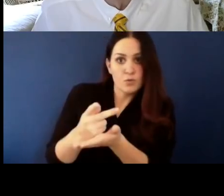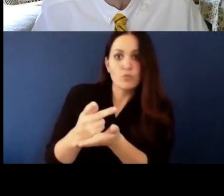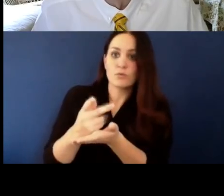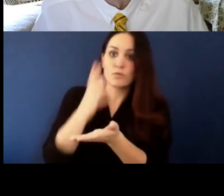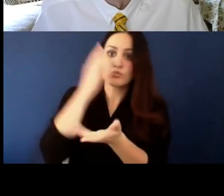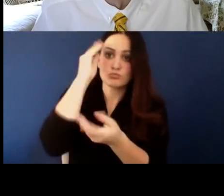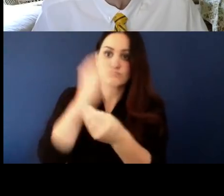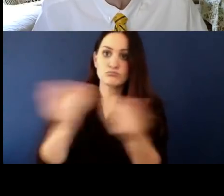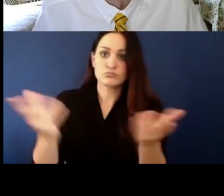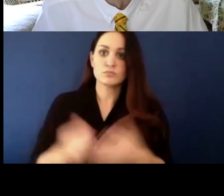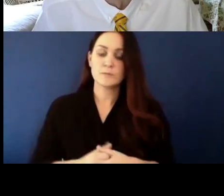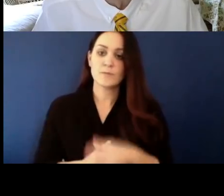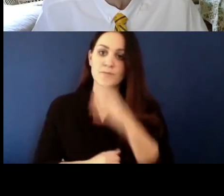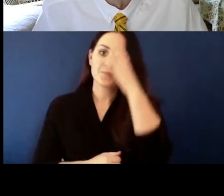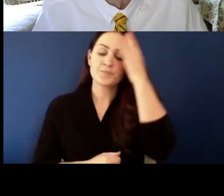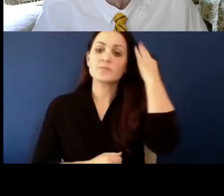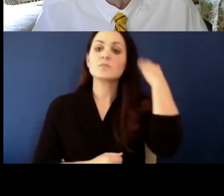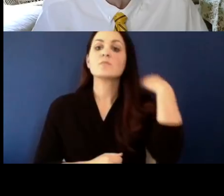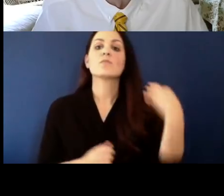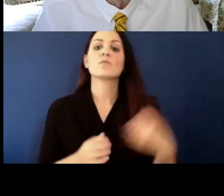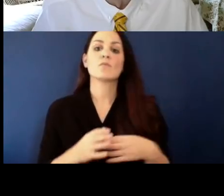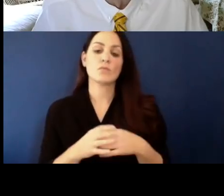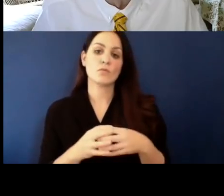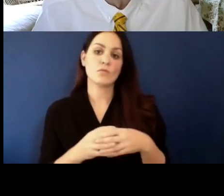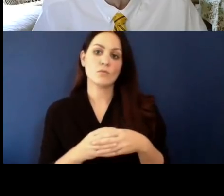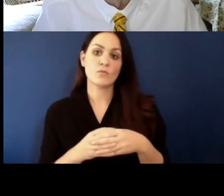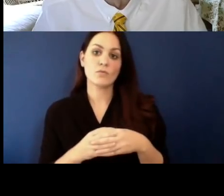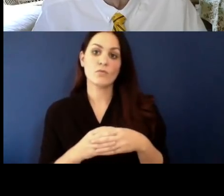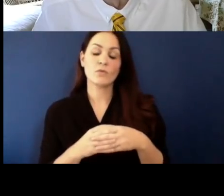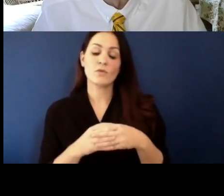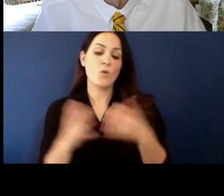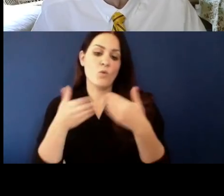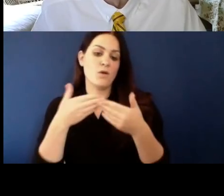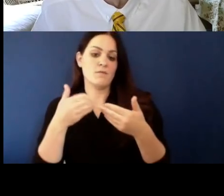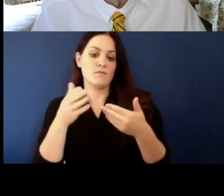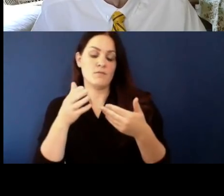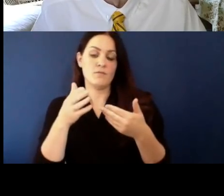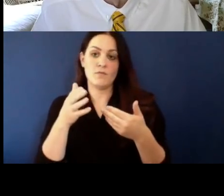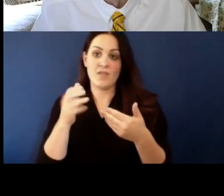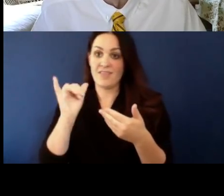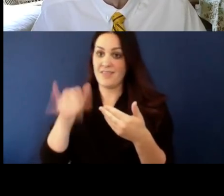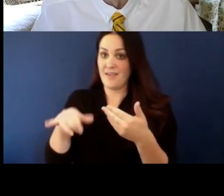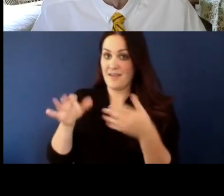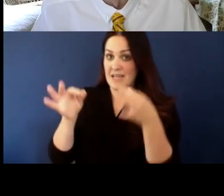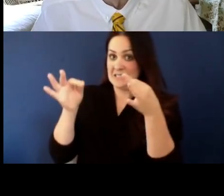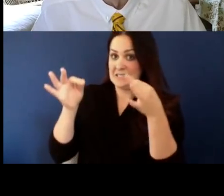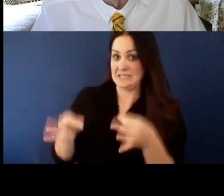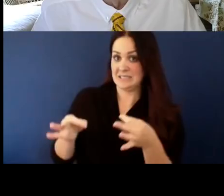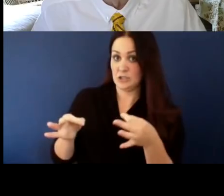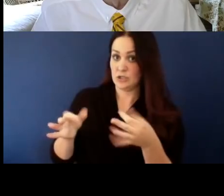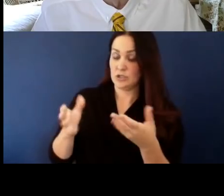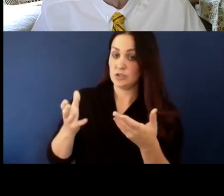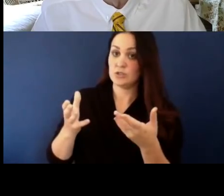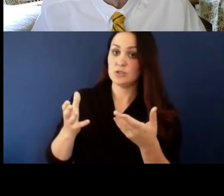And irrespective of how that decision plays out, is it our